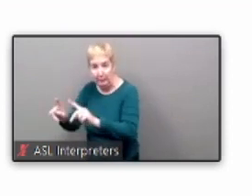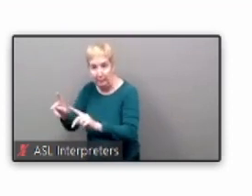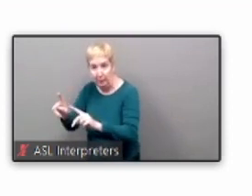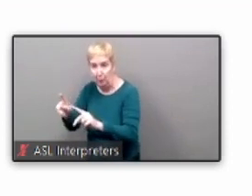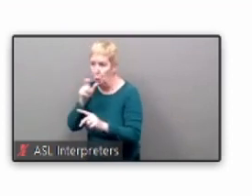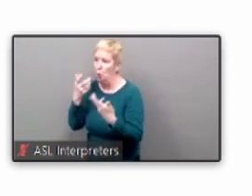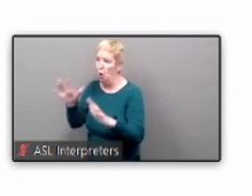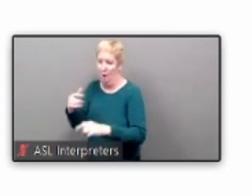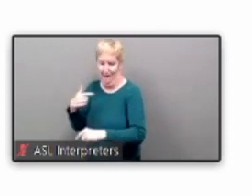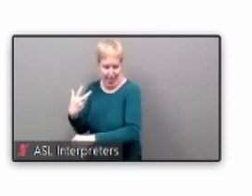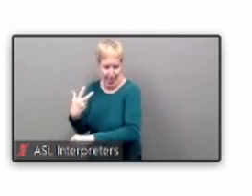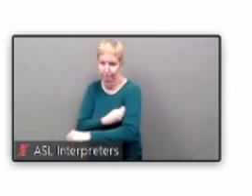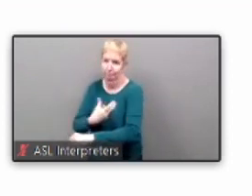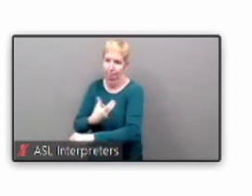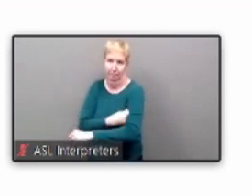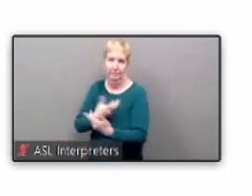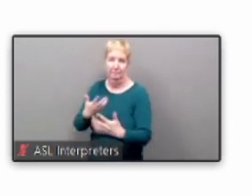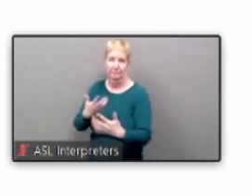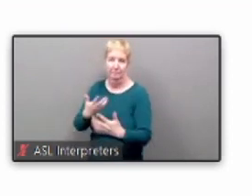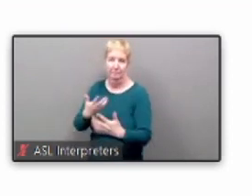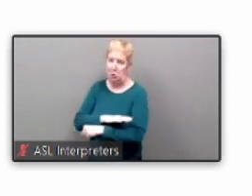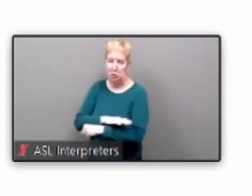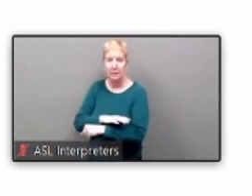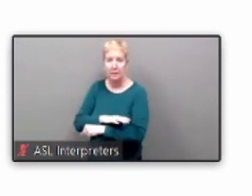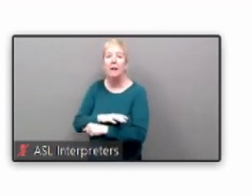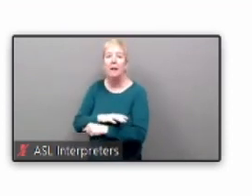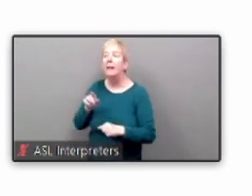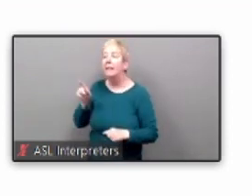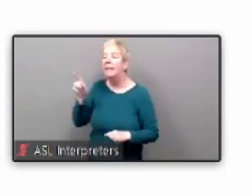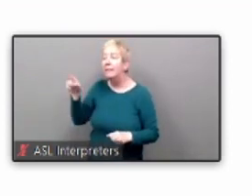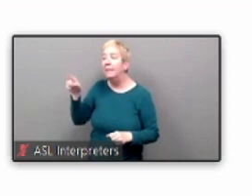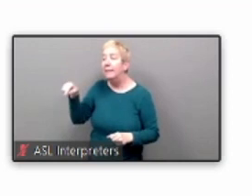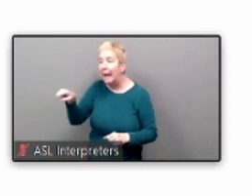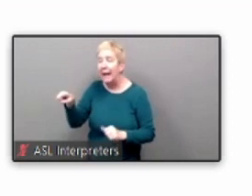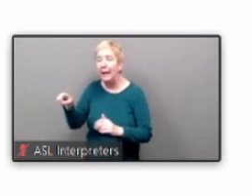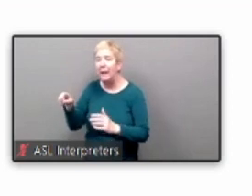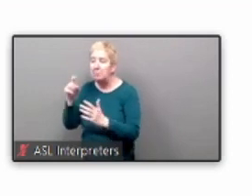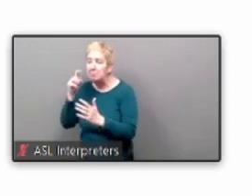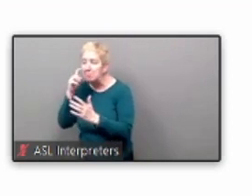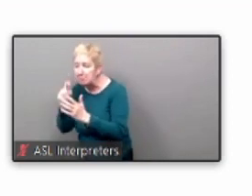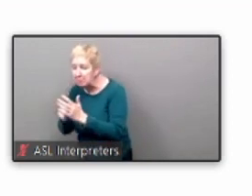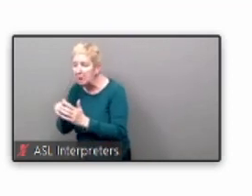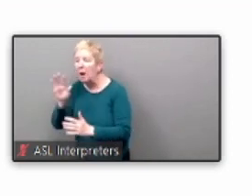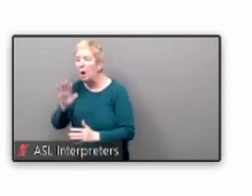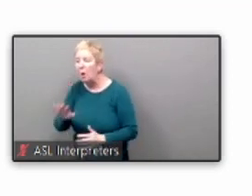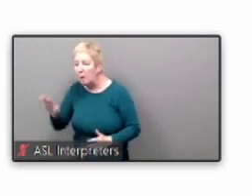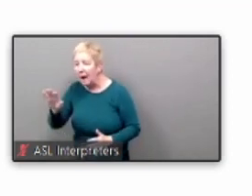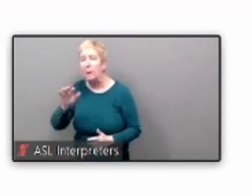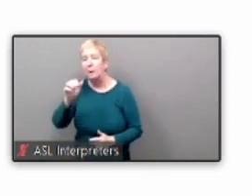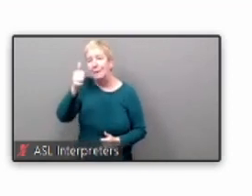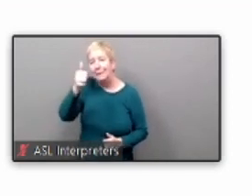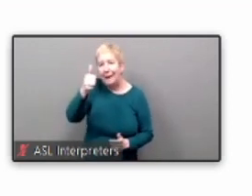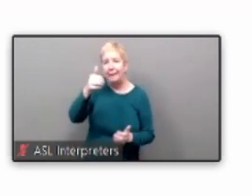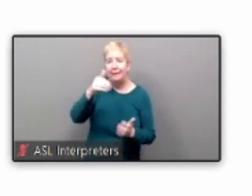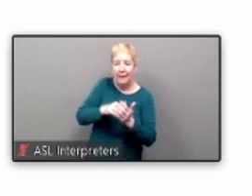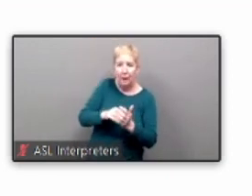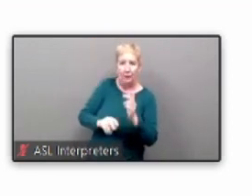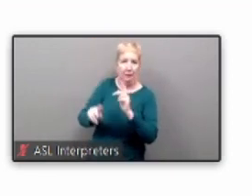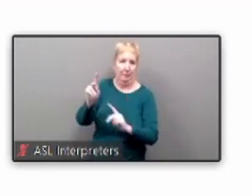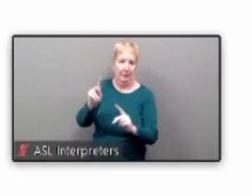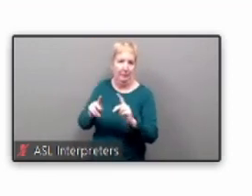of that study, that they were able to identify somewhere around 10,000 vaccine